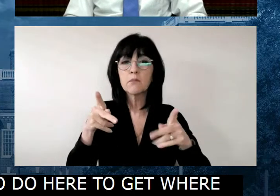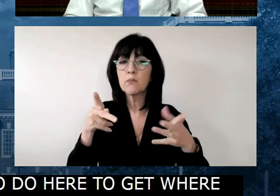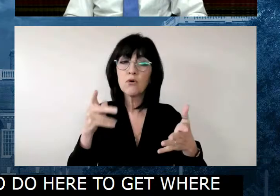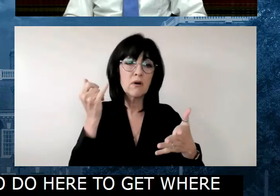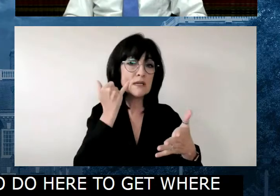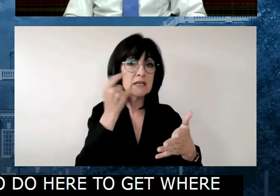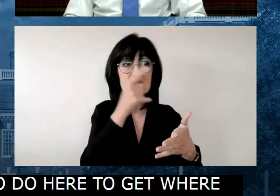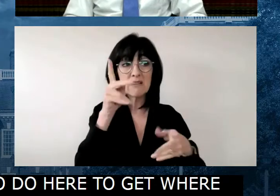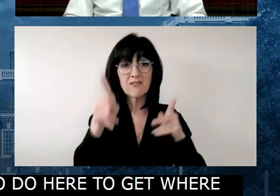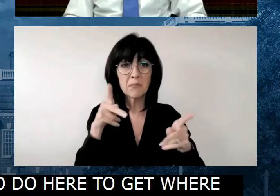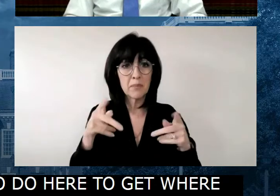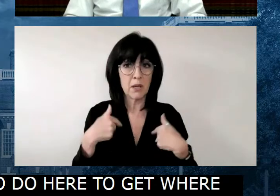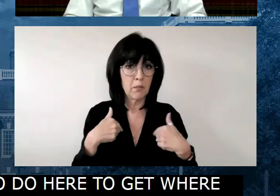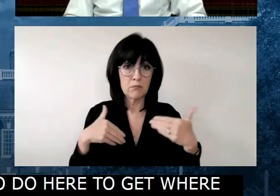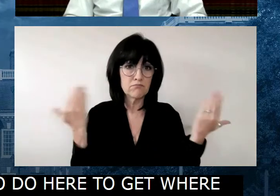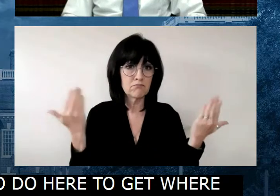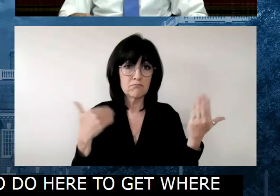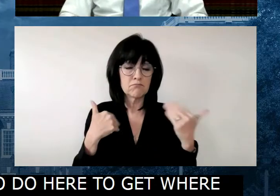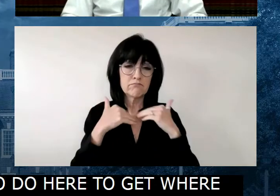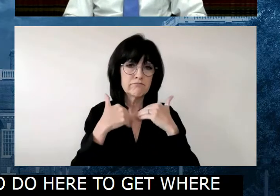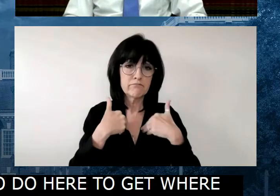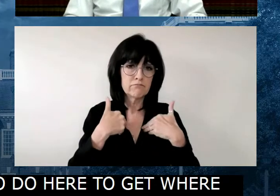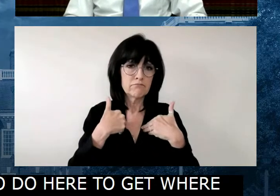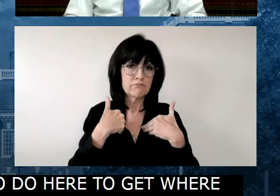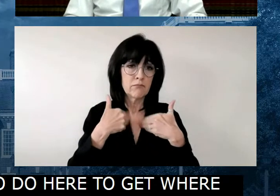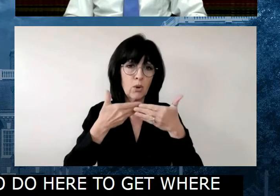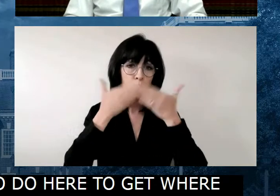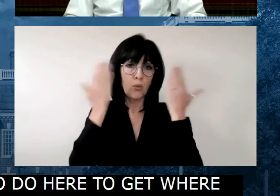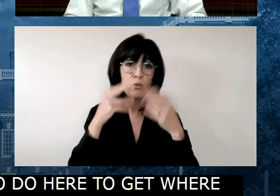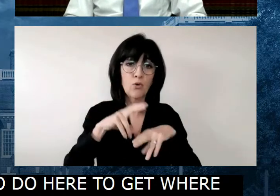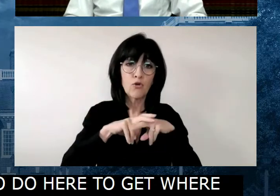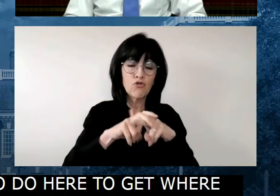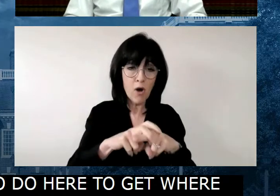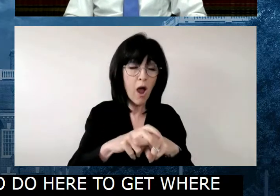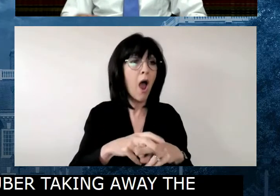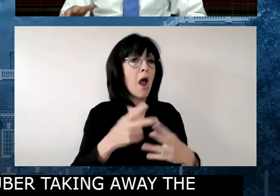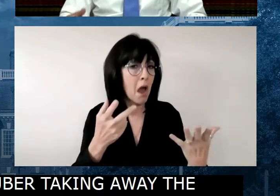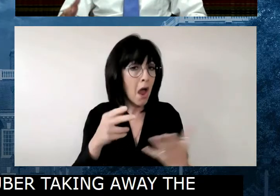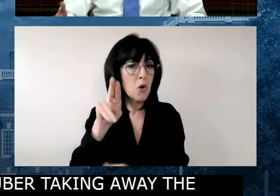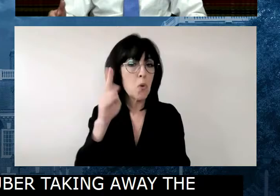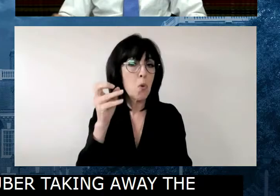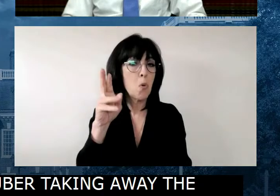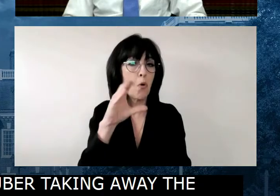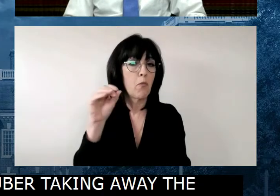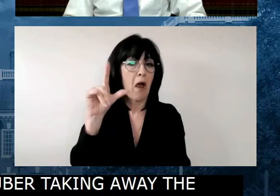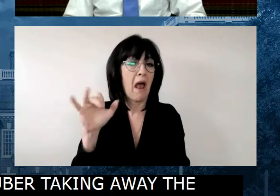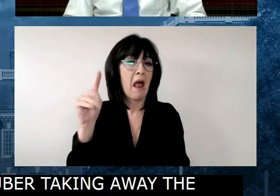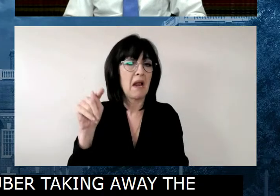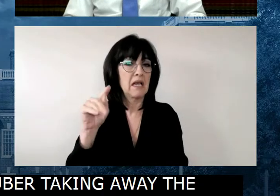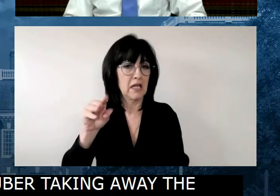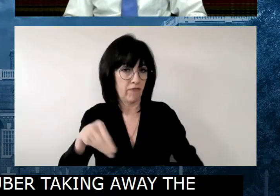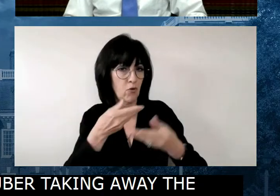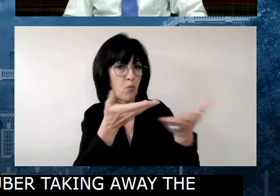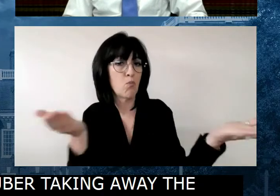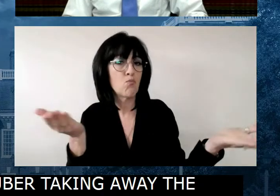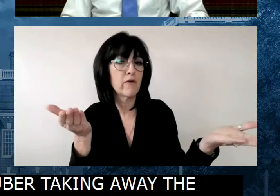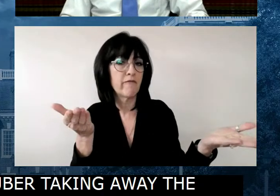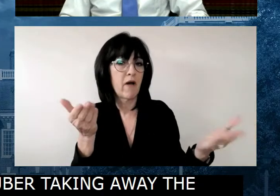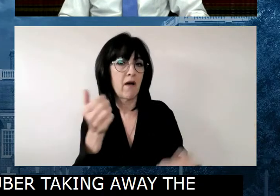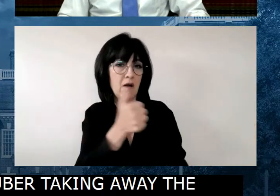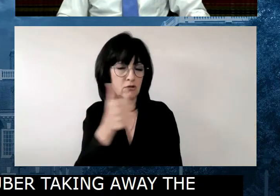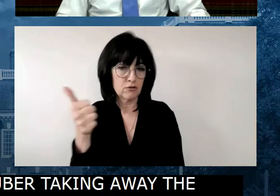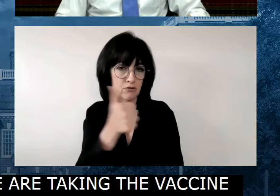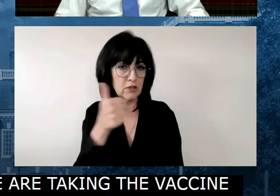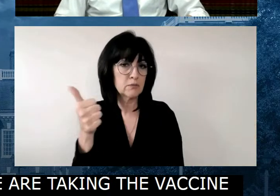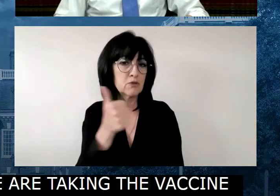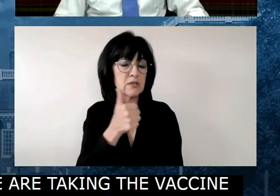ride to get your vaccine. We're taking the vaccine closer to folks in any case, teaming up, as you said, with Lisa Henry and her team,